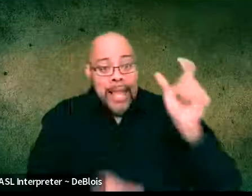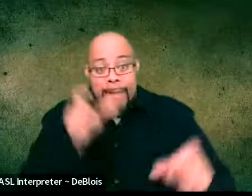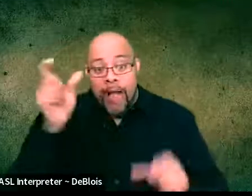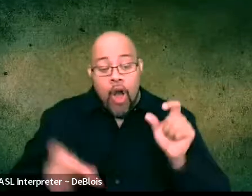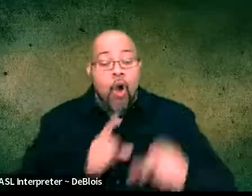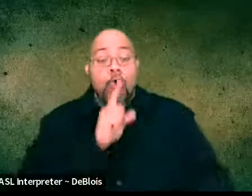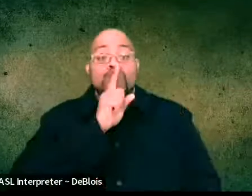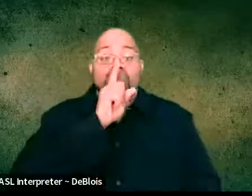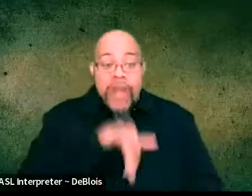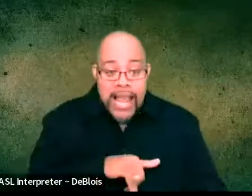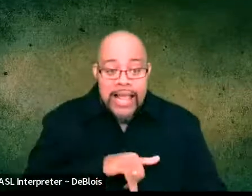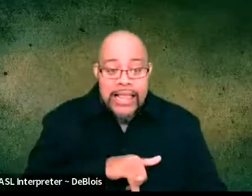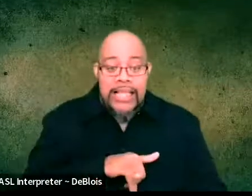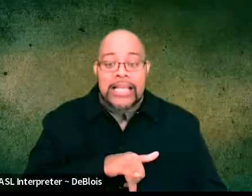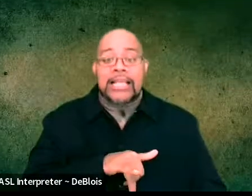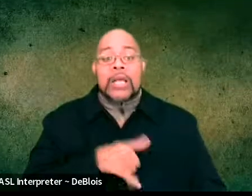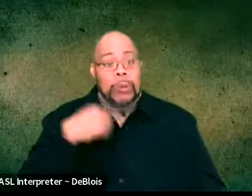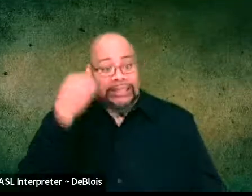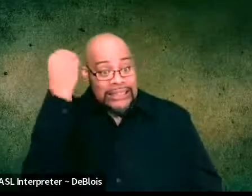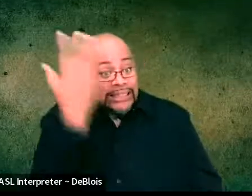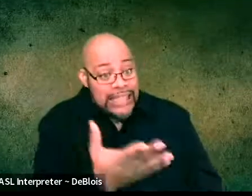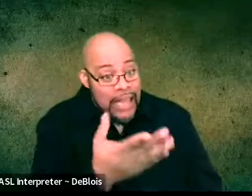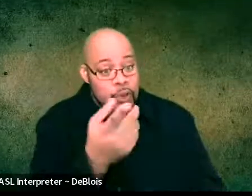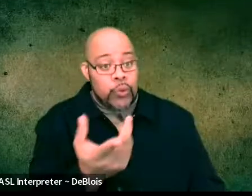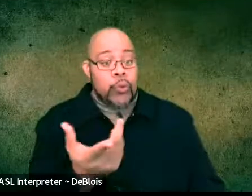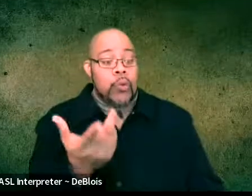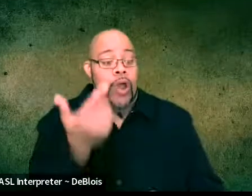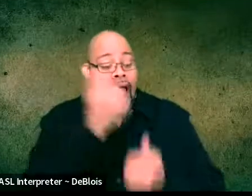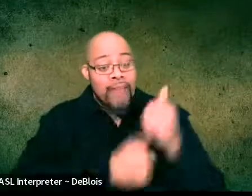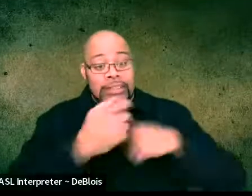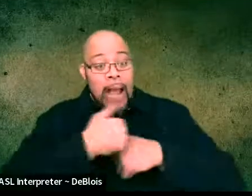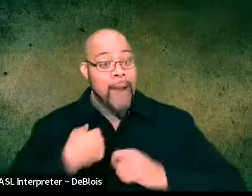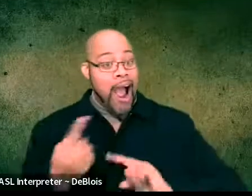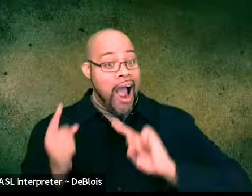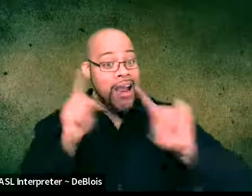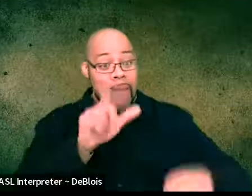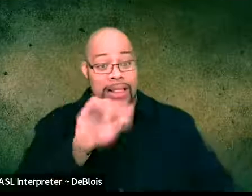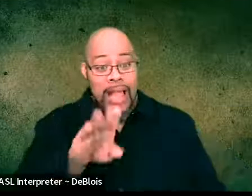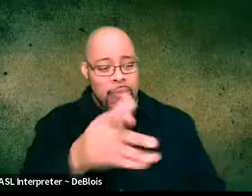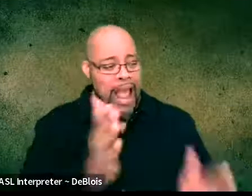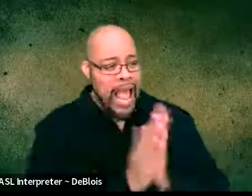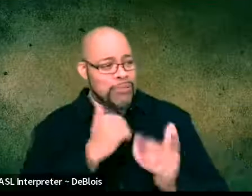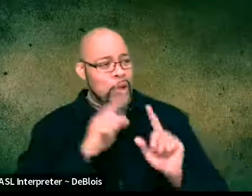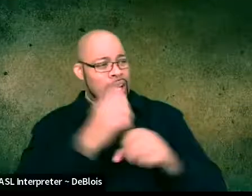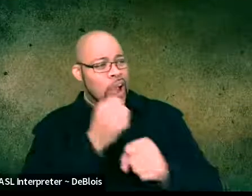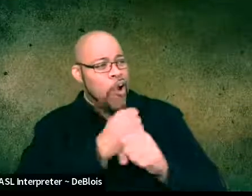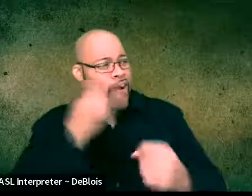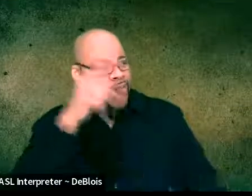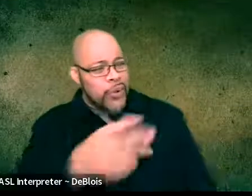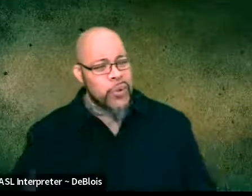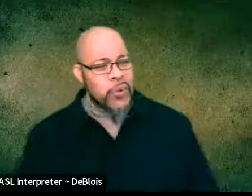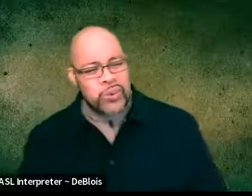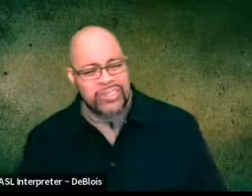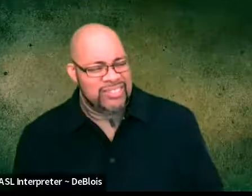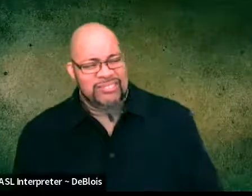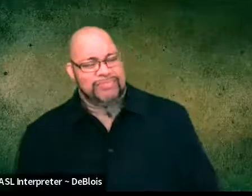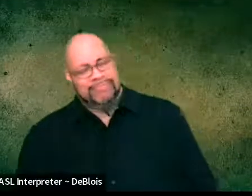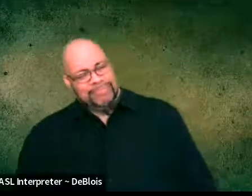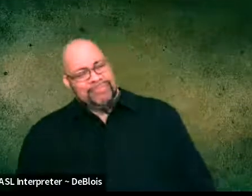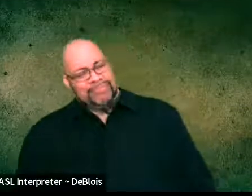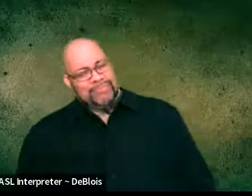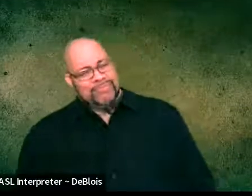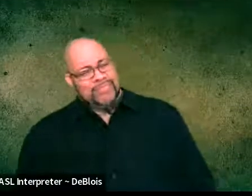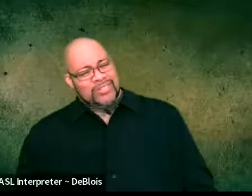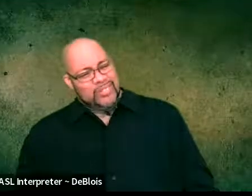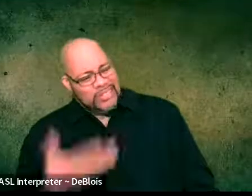we are, and we're telling you, hey, every time I come in the lab, you ask me to go get coffee for some reason. You'll